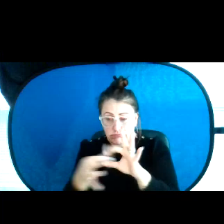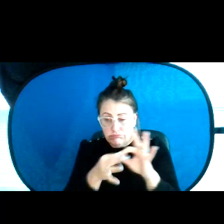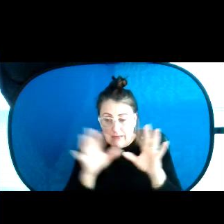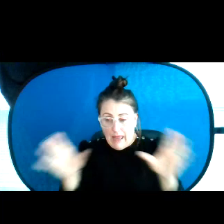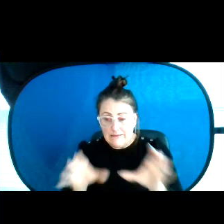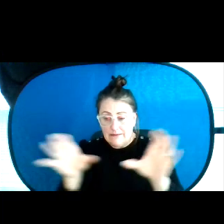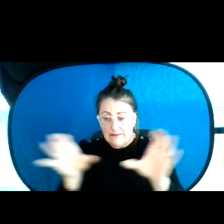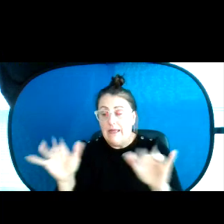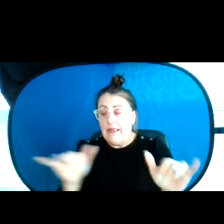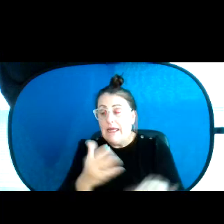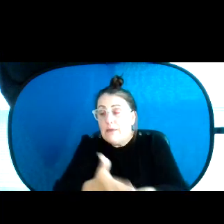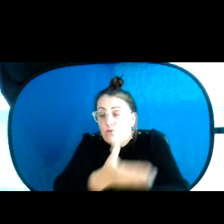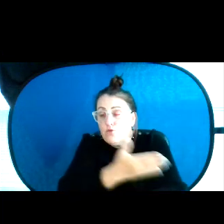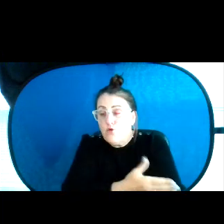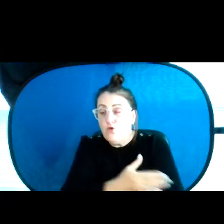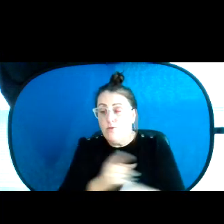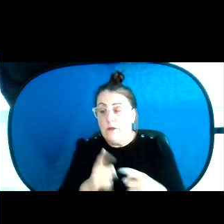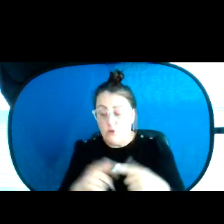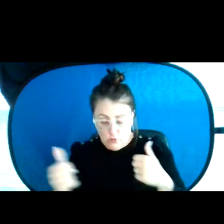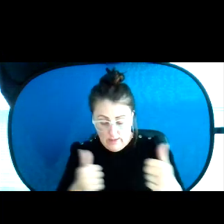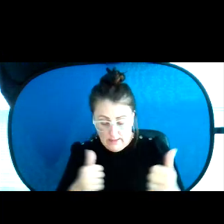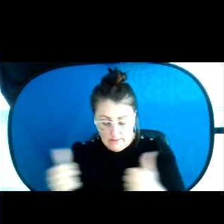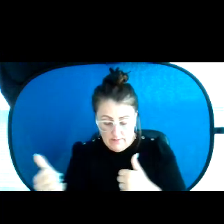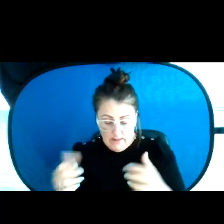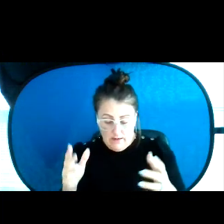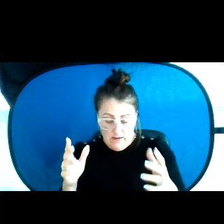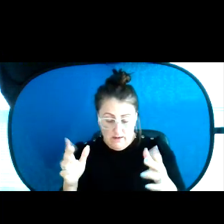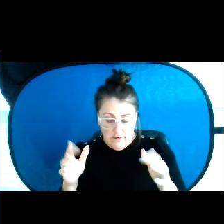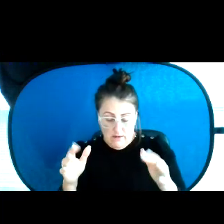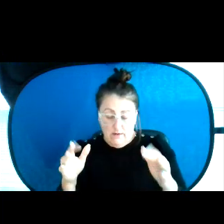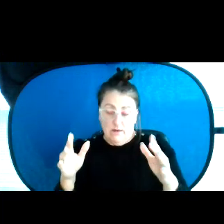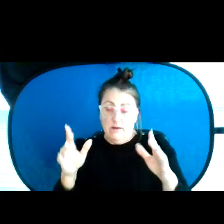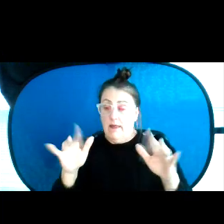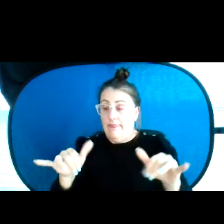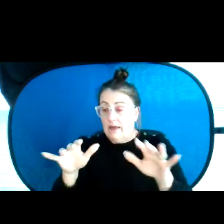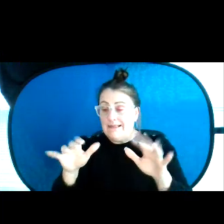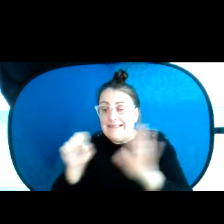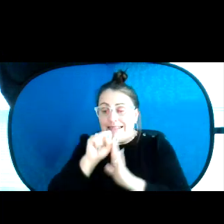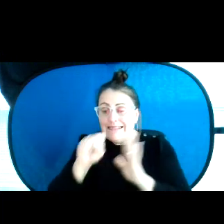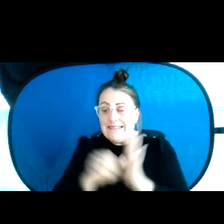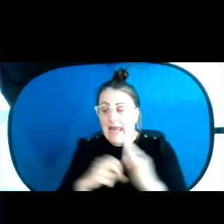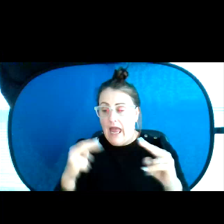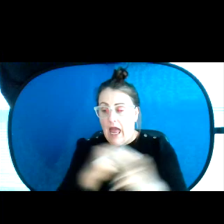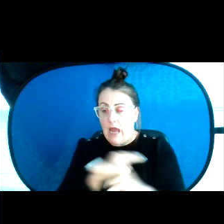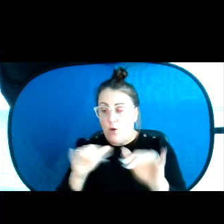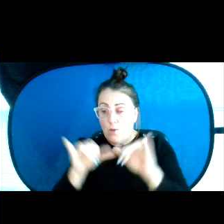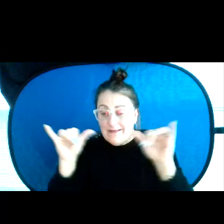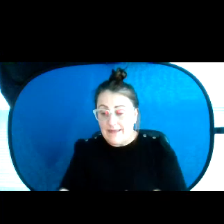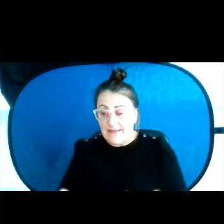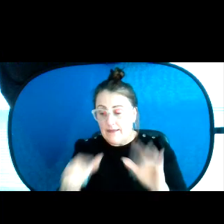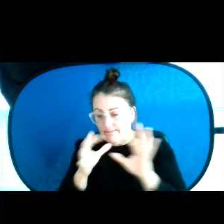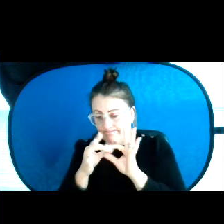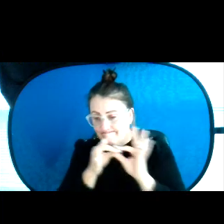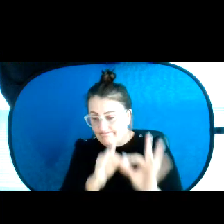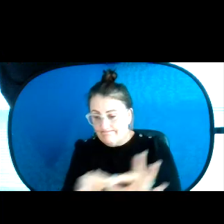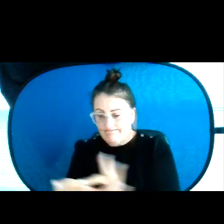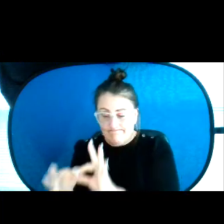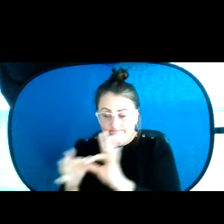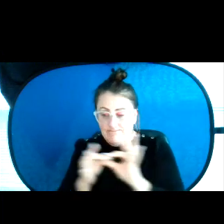including improvements to transit facilities on that state highway system, enhanced state collaboration in transit planning,